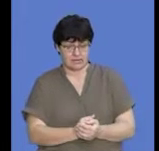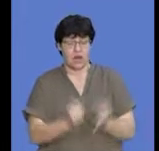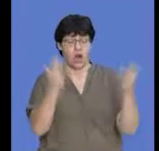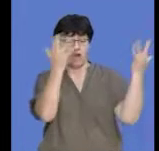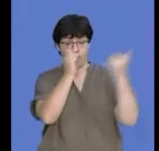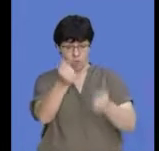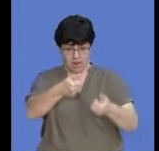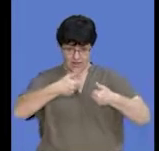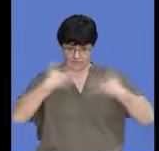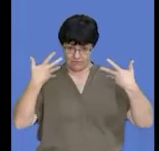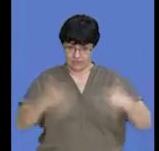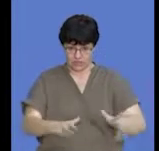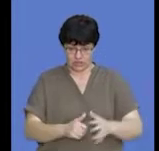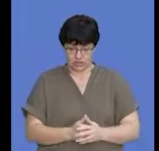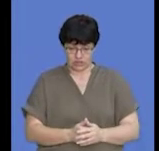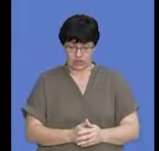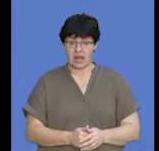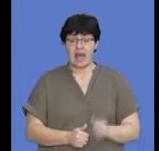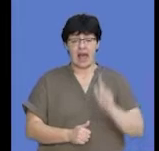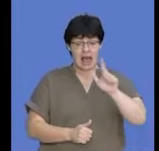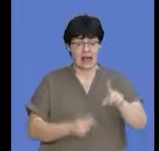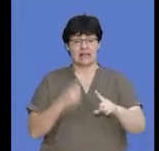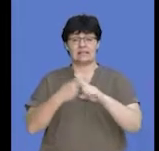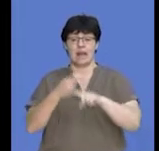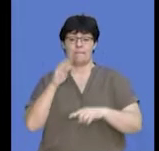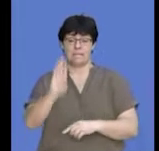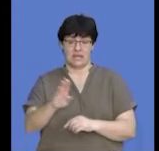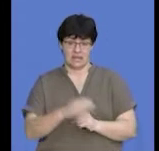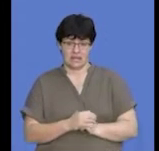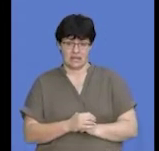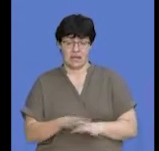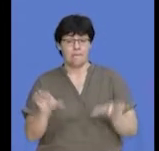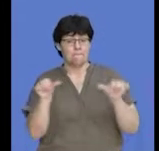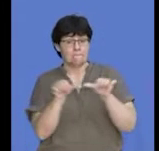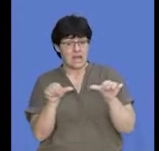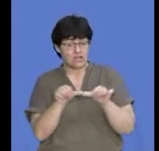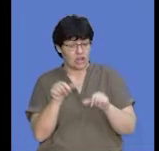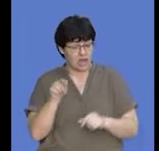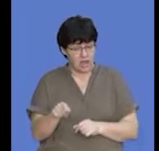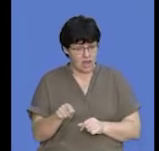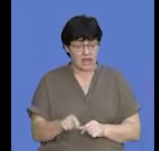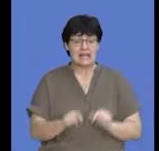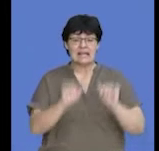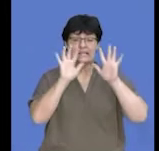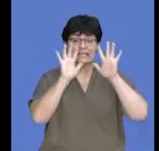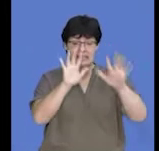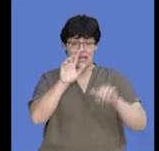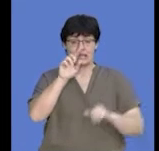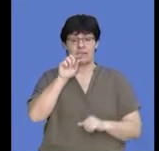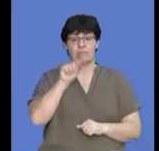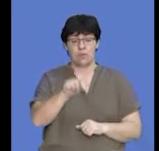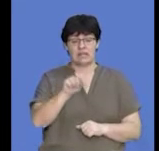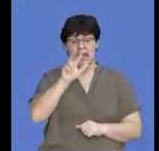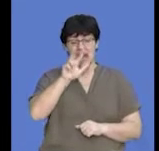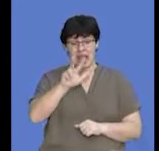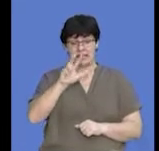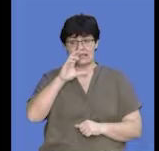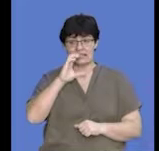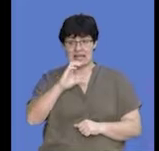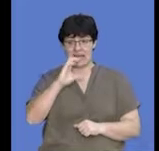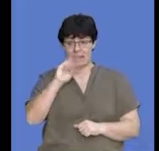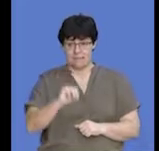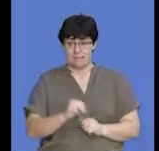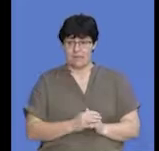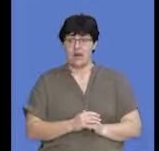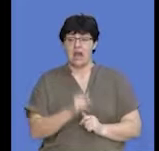formula which is given, length times breadth. When I measured the length, 10.8 centimeters. When I measured